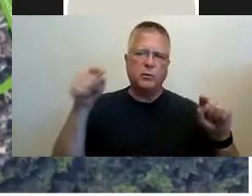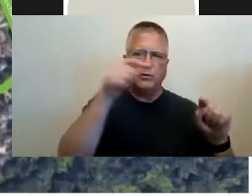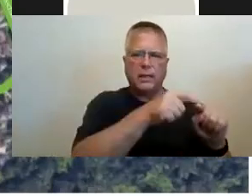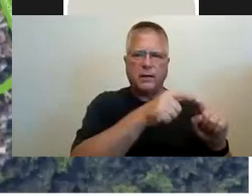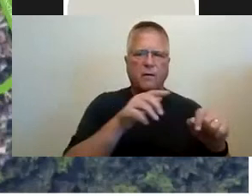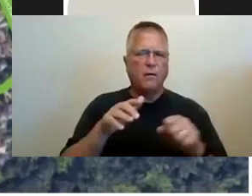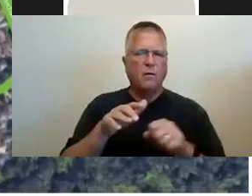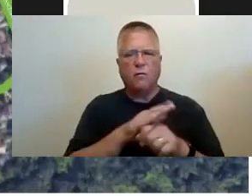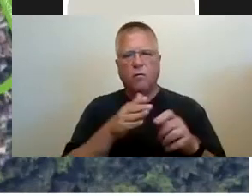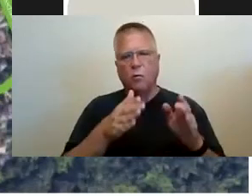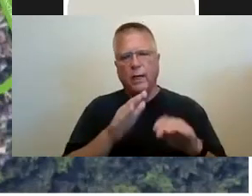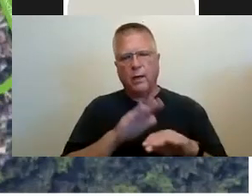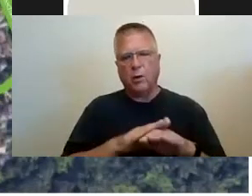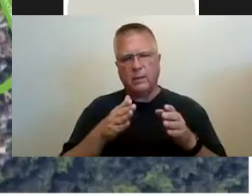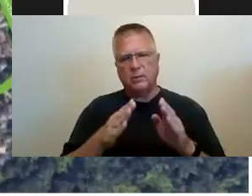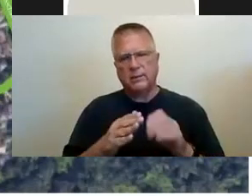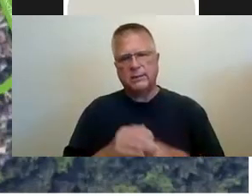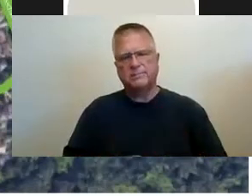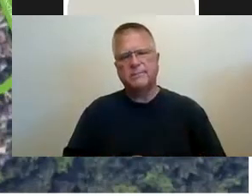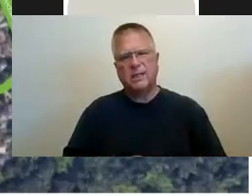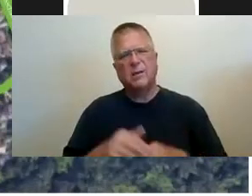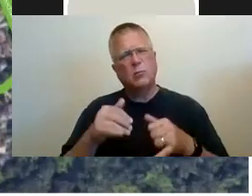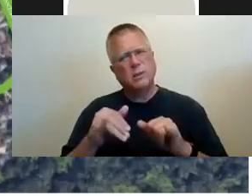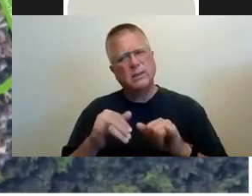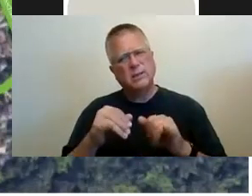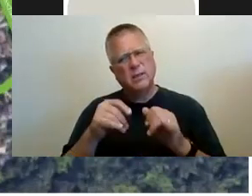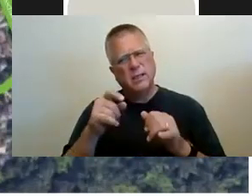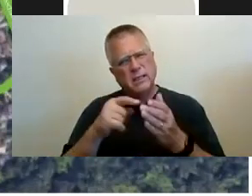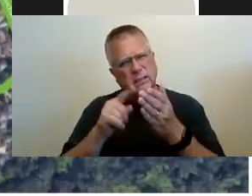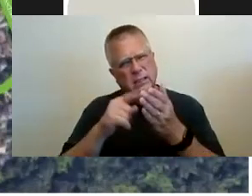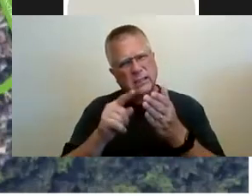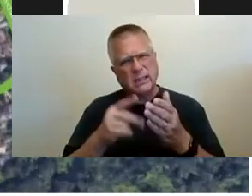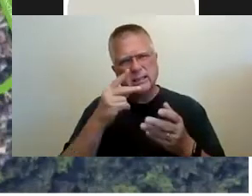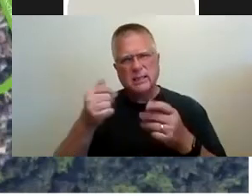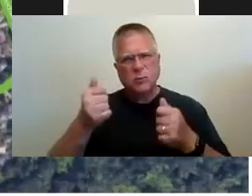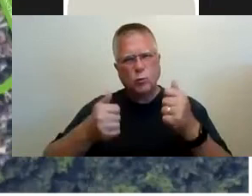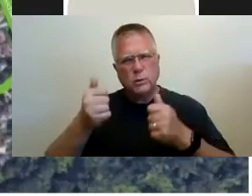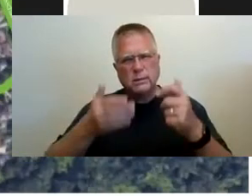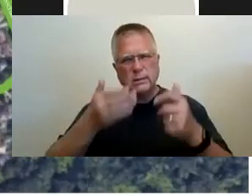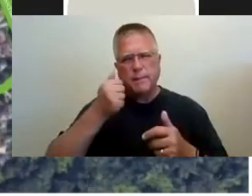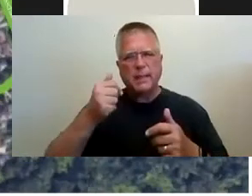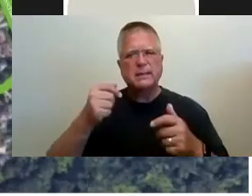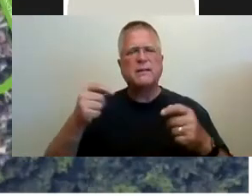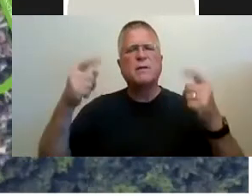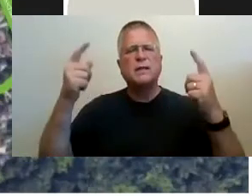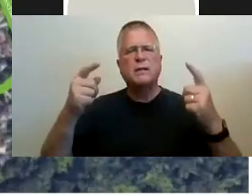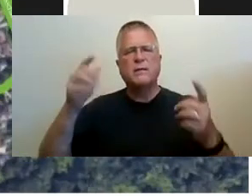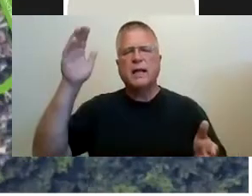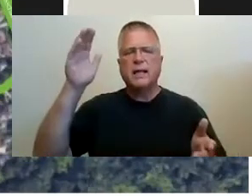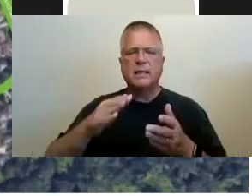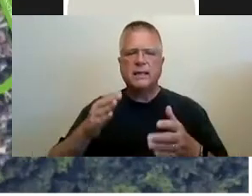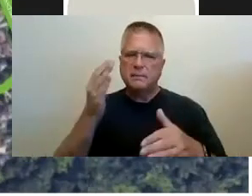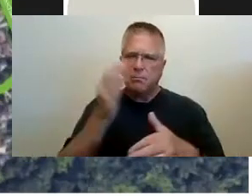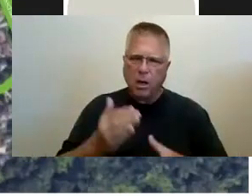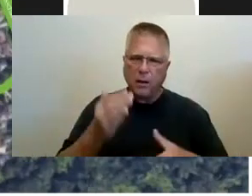So we still need to look and see which one is going to be the sort of most effective, least disruptive in doing